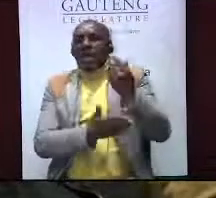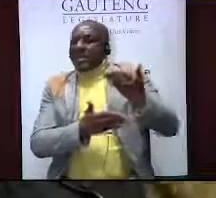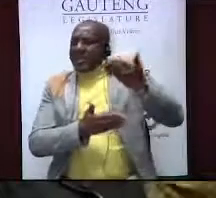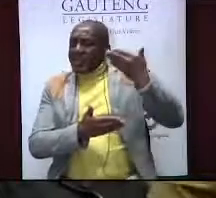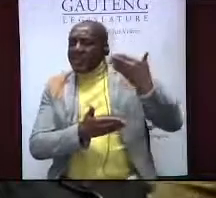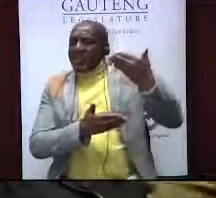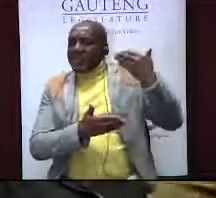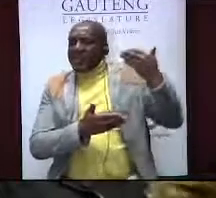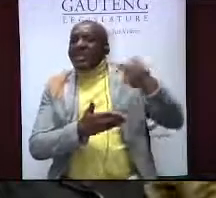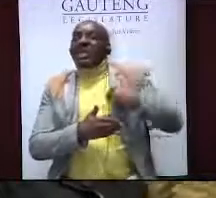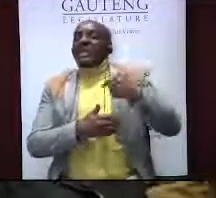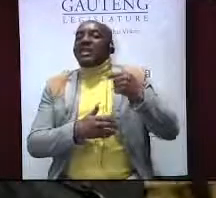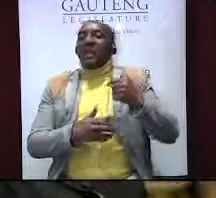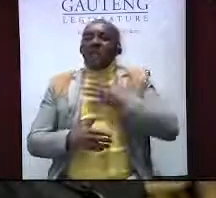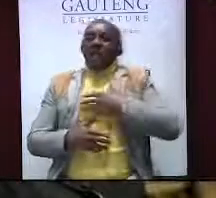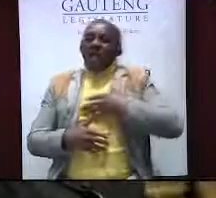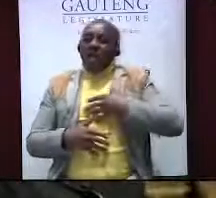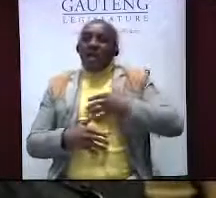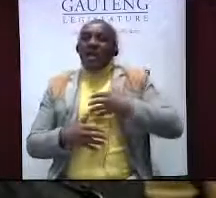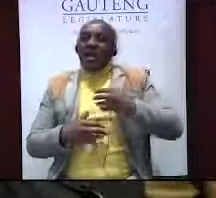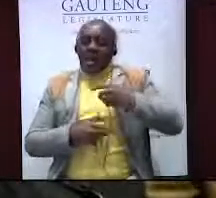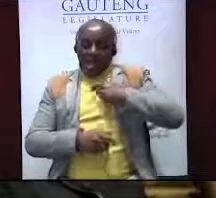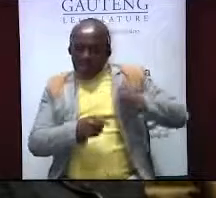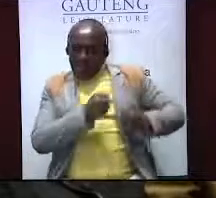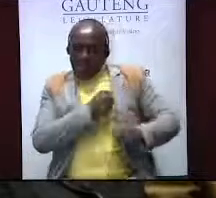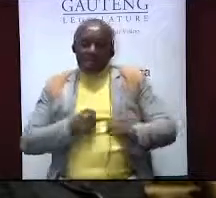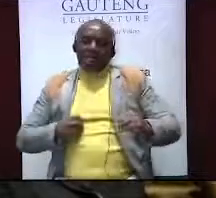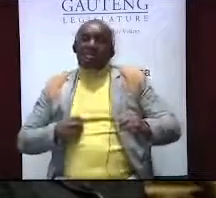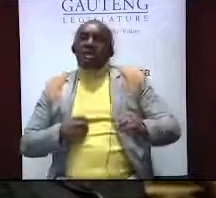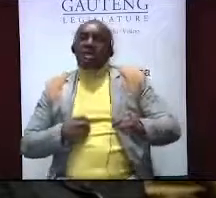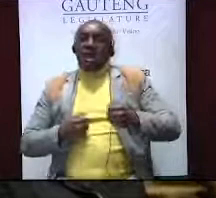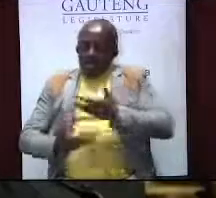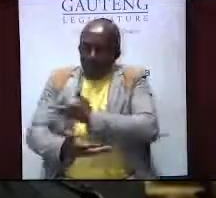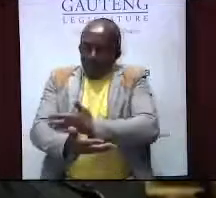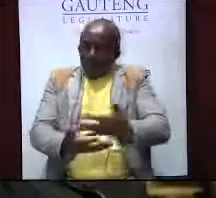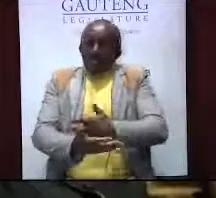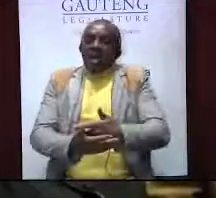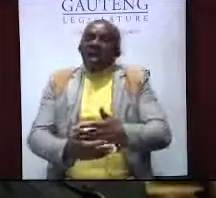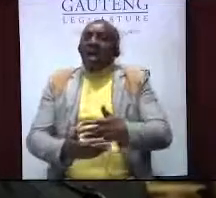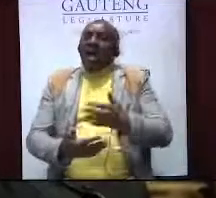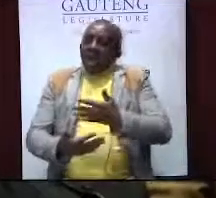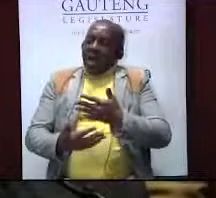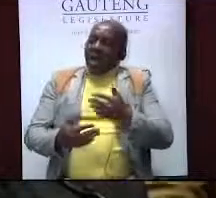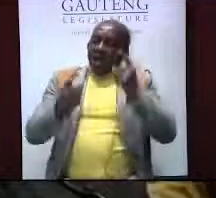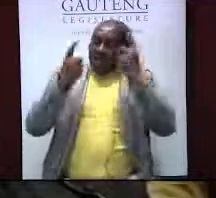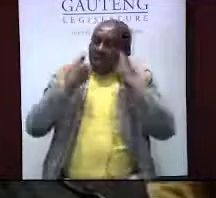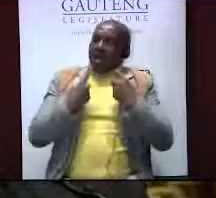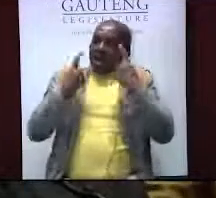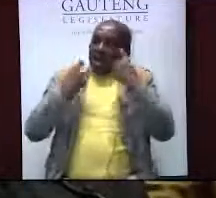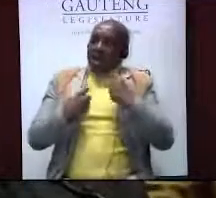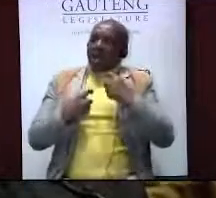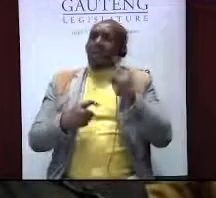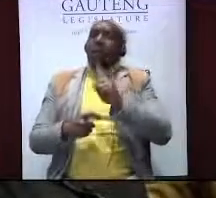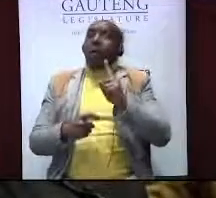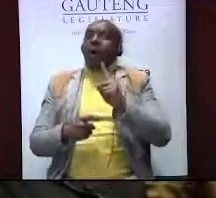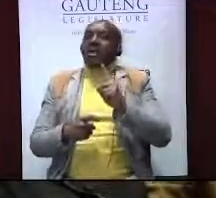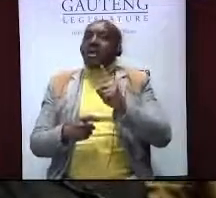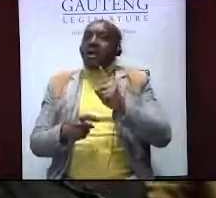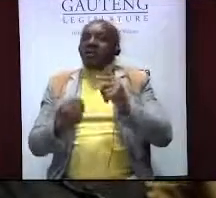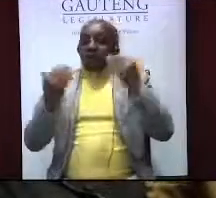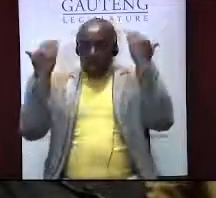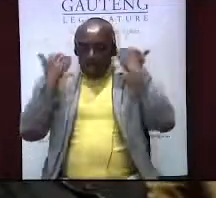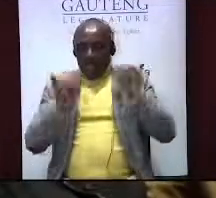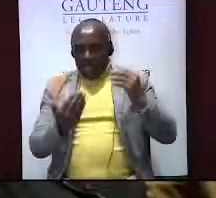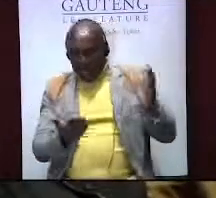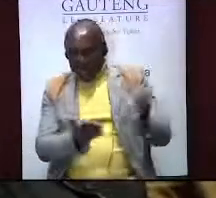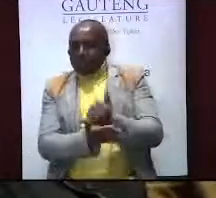then kutlwise botlhoko ke mantswe a gore the blood of our daughters are crying from the grave for justice labone. So let us come together bo men